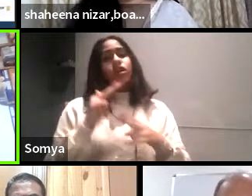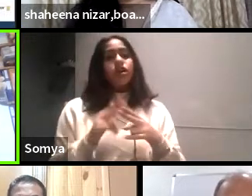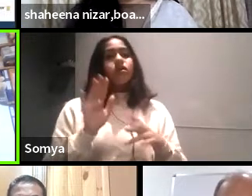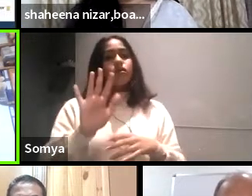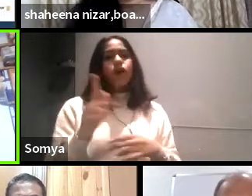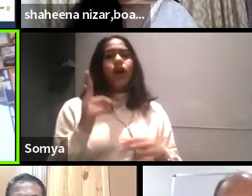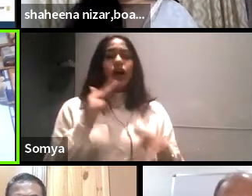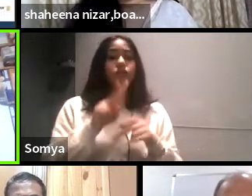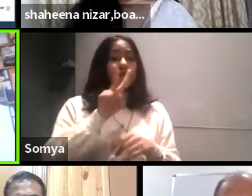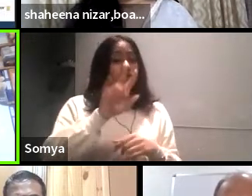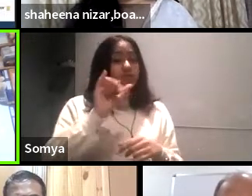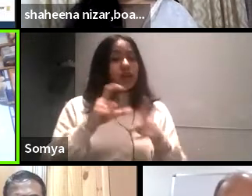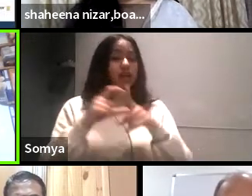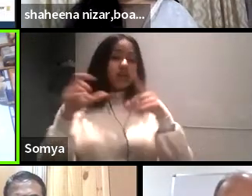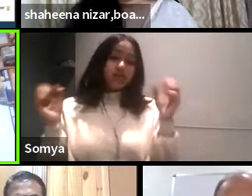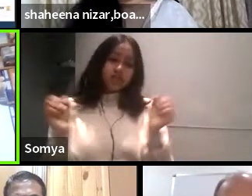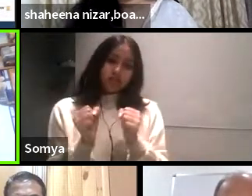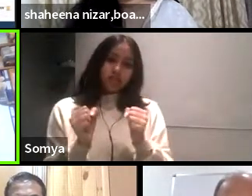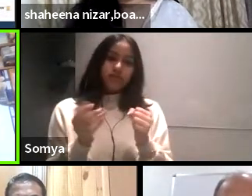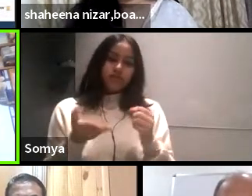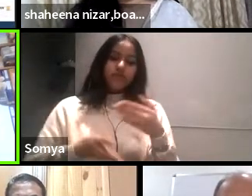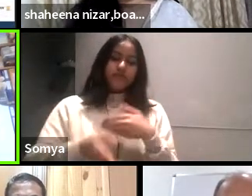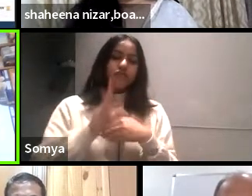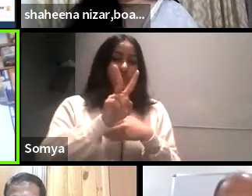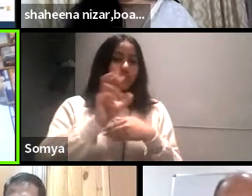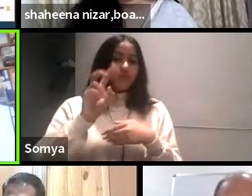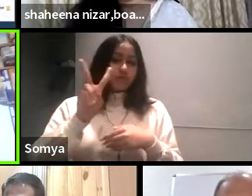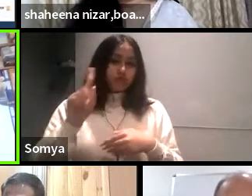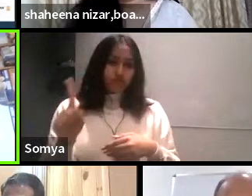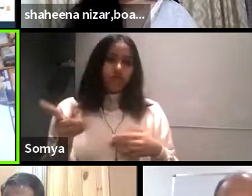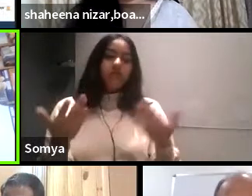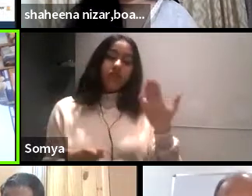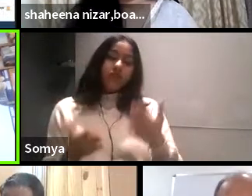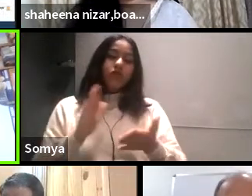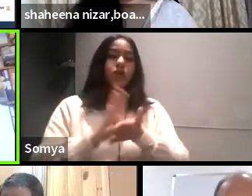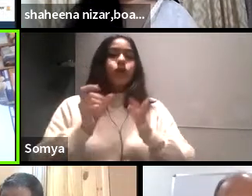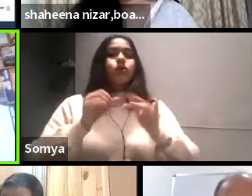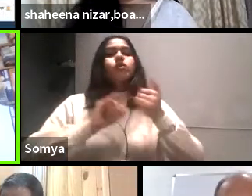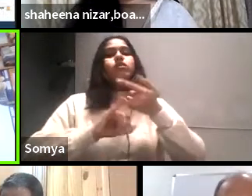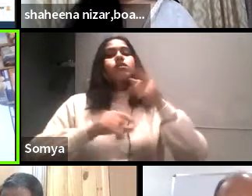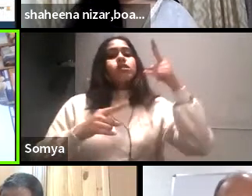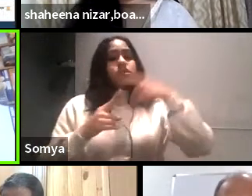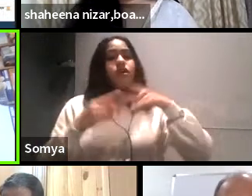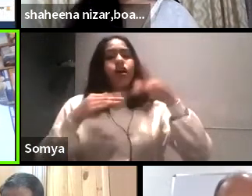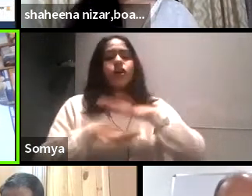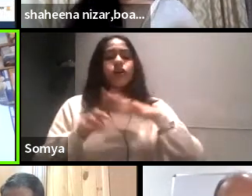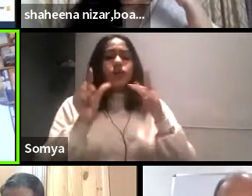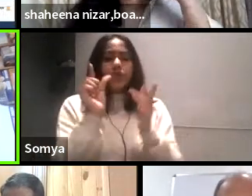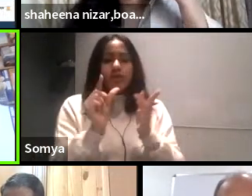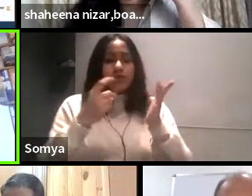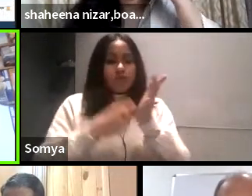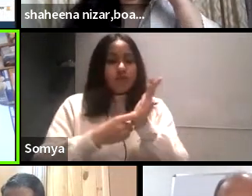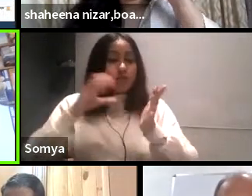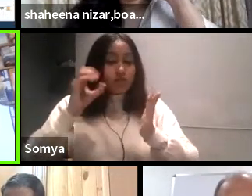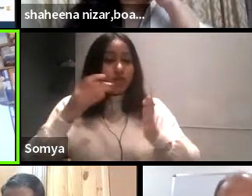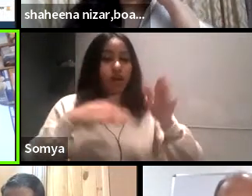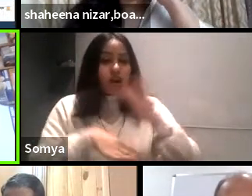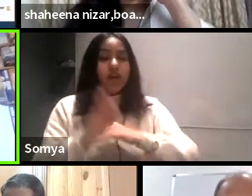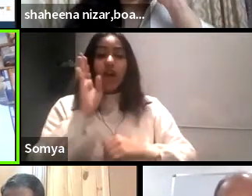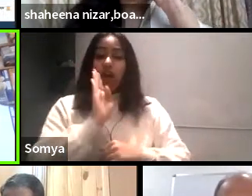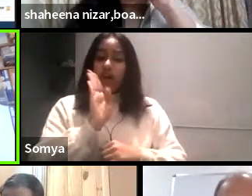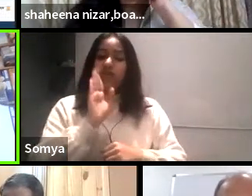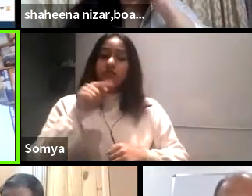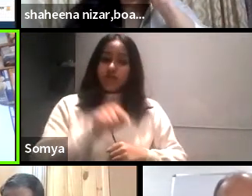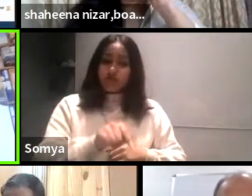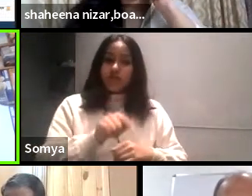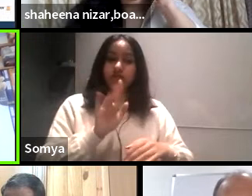Like on 26th of December, 2021, I'll be hosting an event called Eurosur. This is a musical platform for